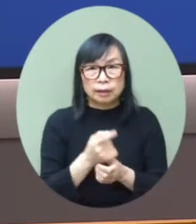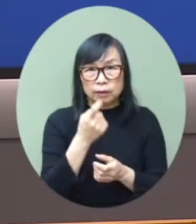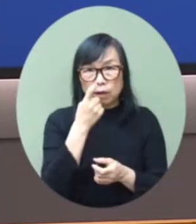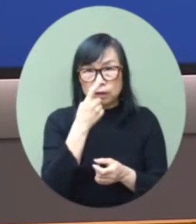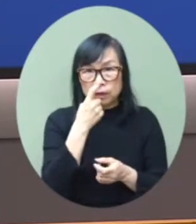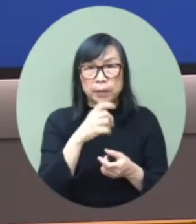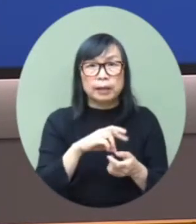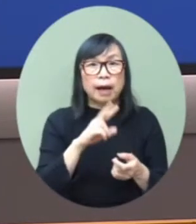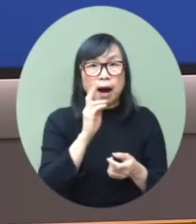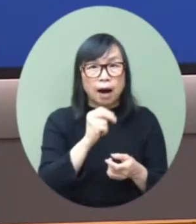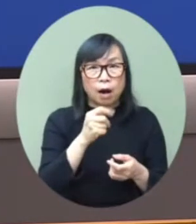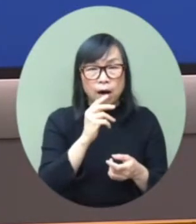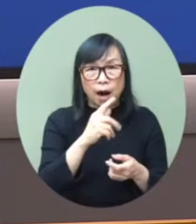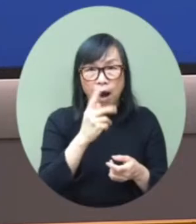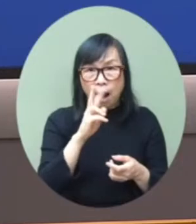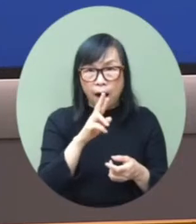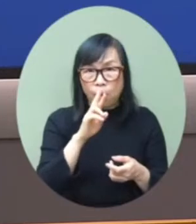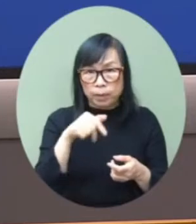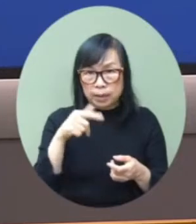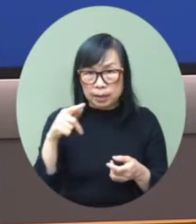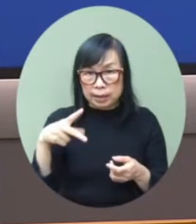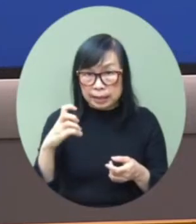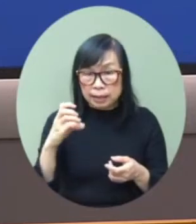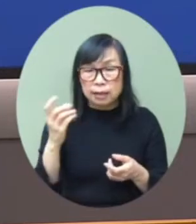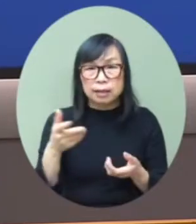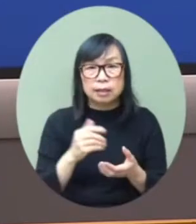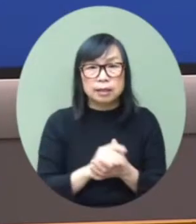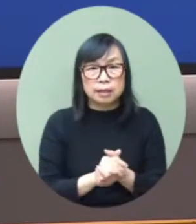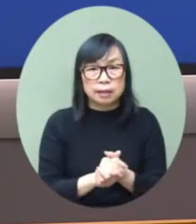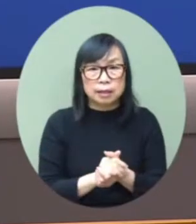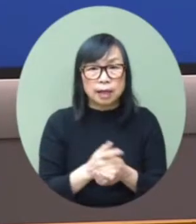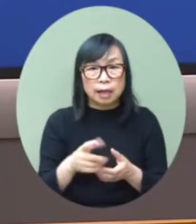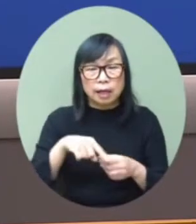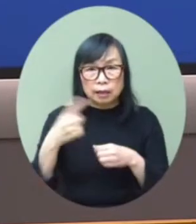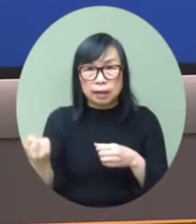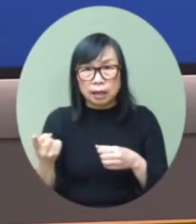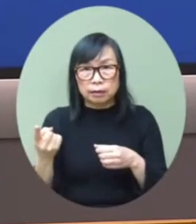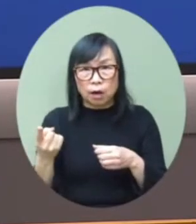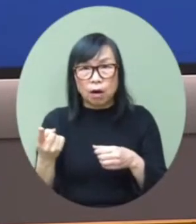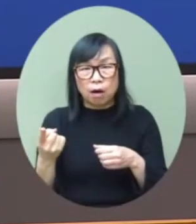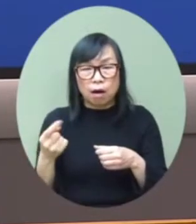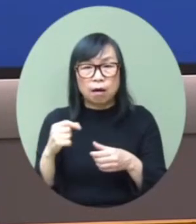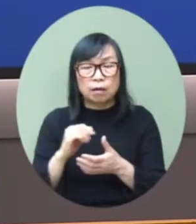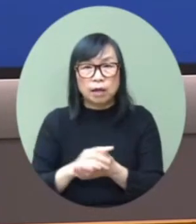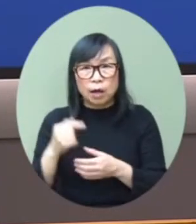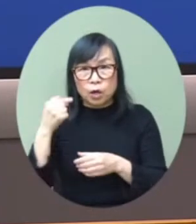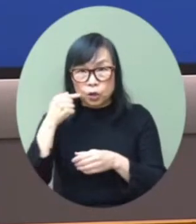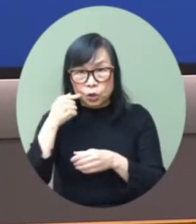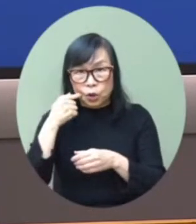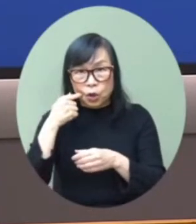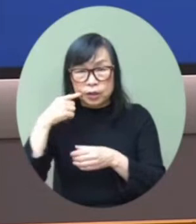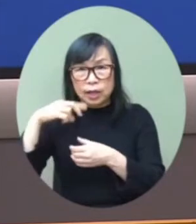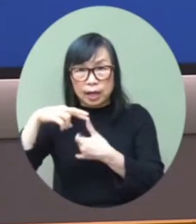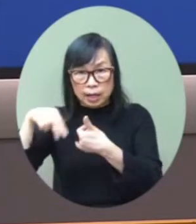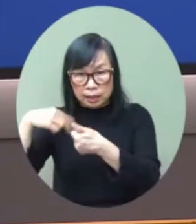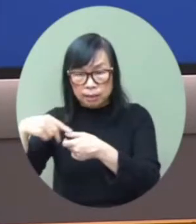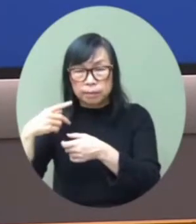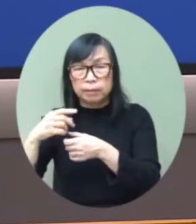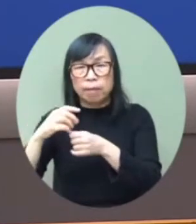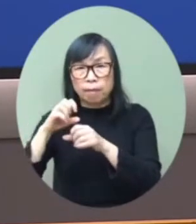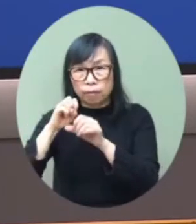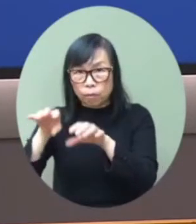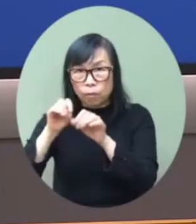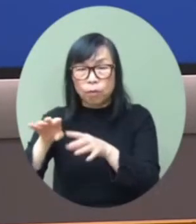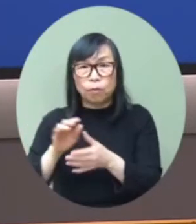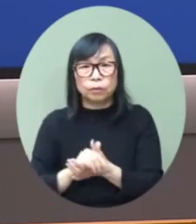we will mount operations under the name of RTD, Restrictions and Testing Declaration.